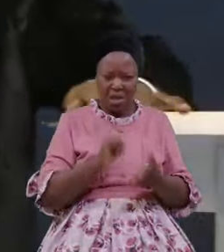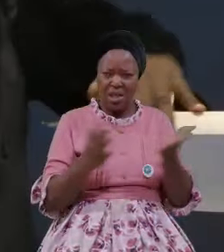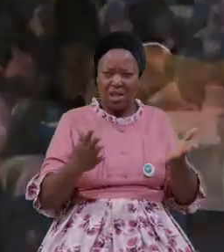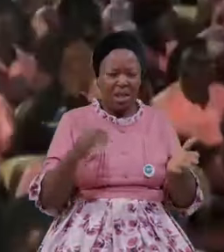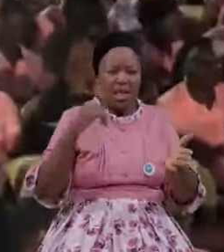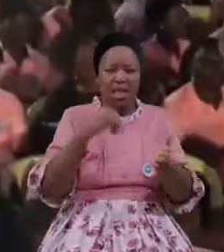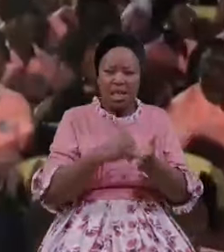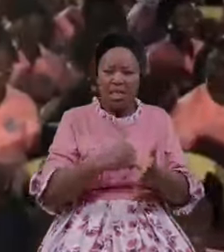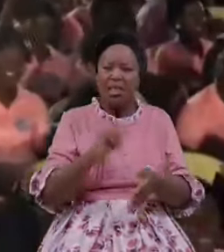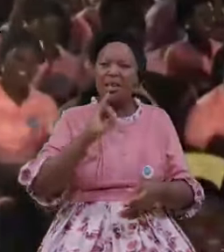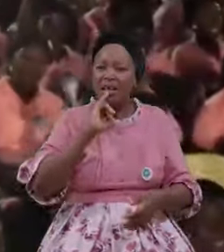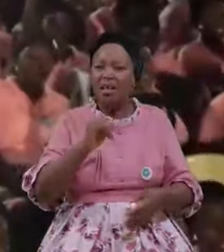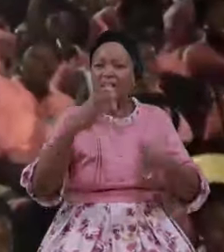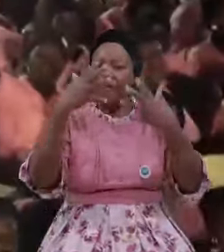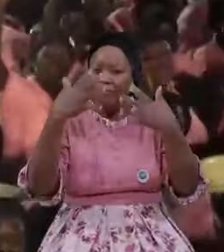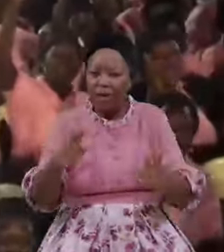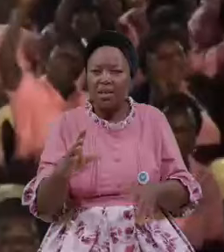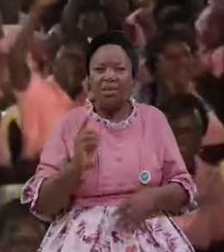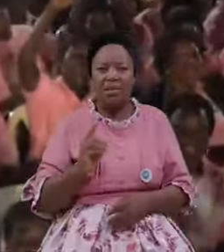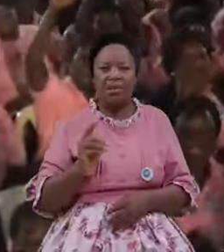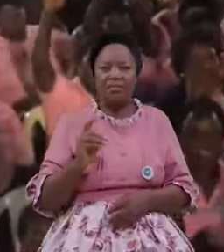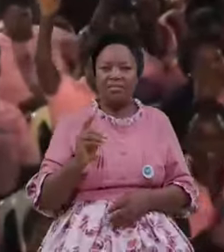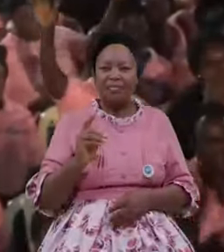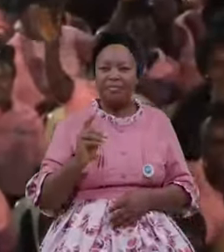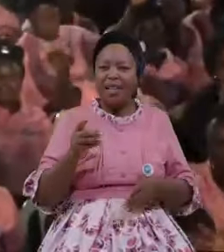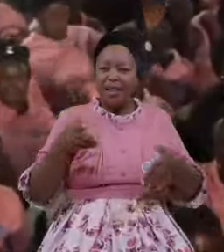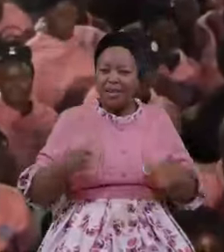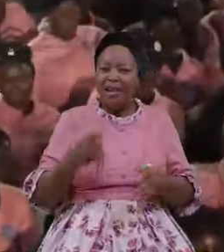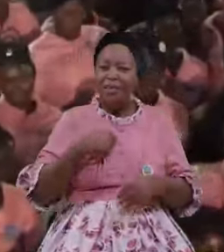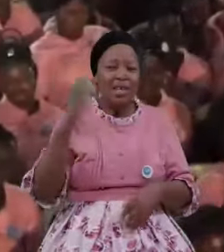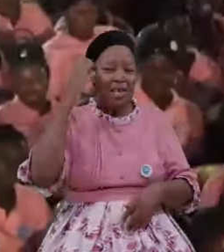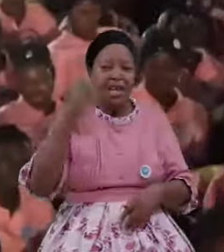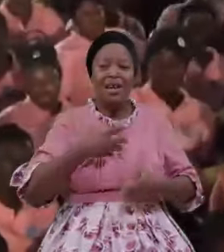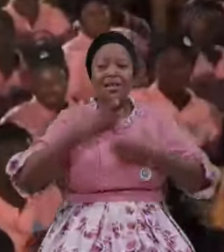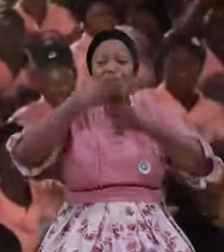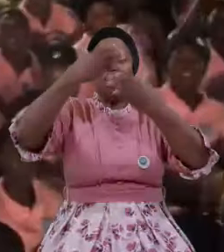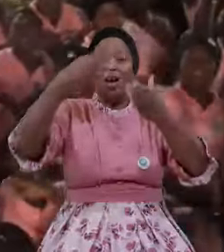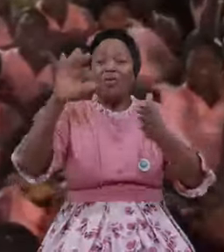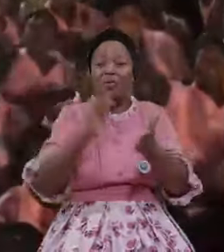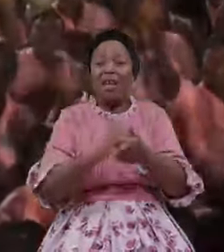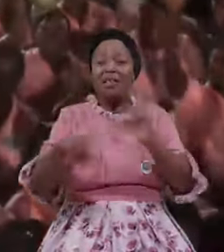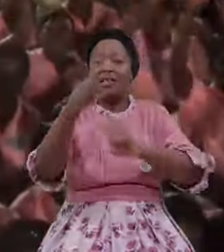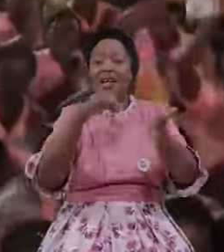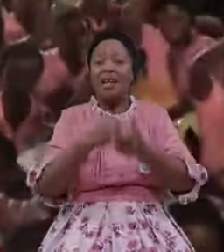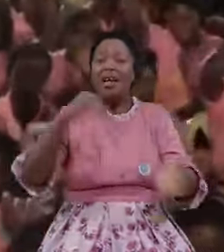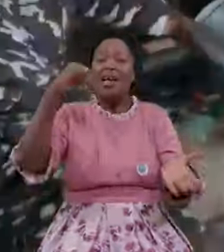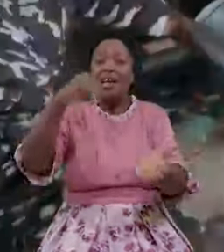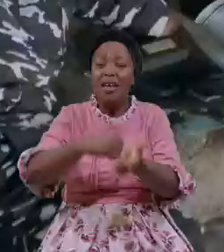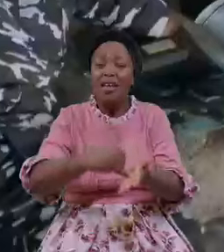is finished. Let me hear the shout of that.